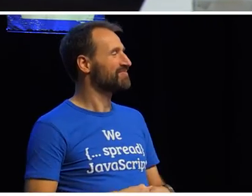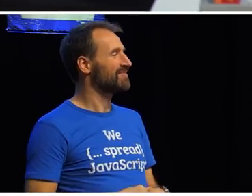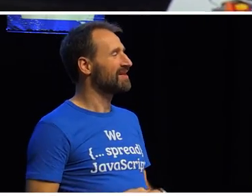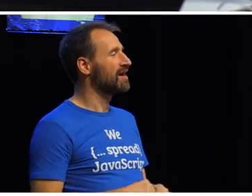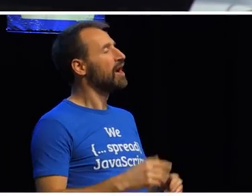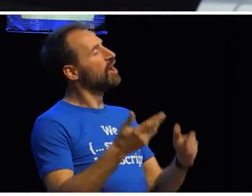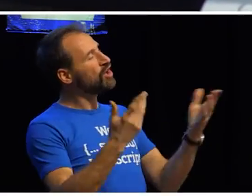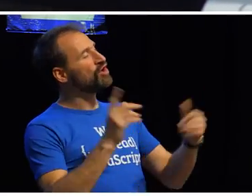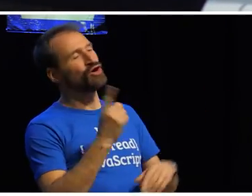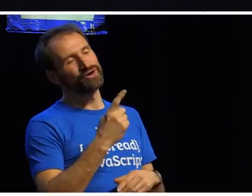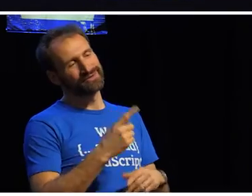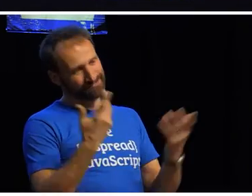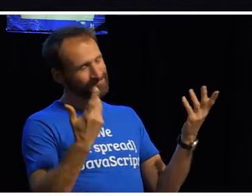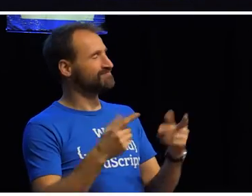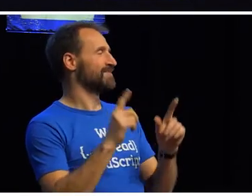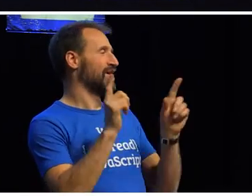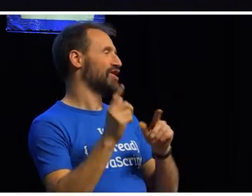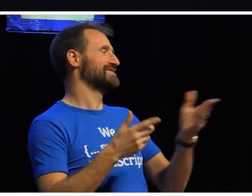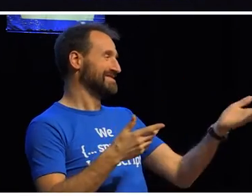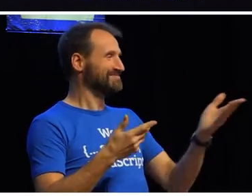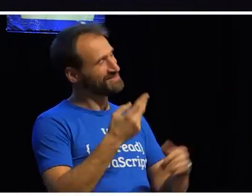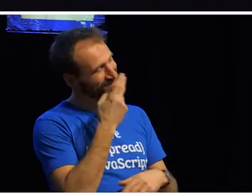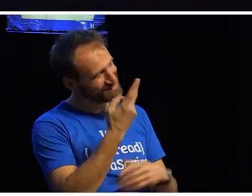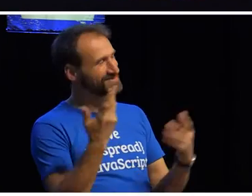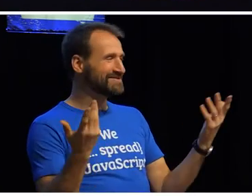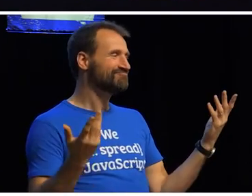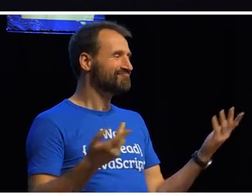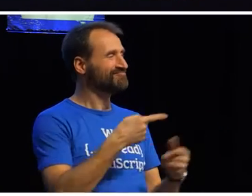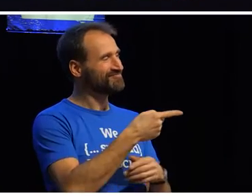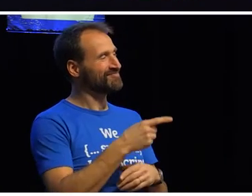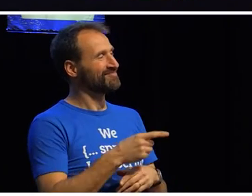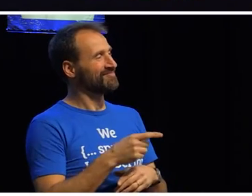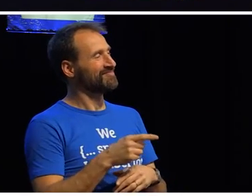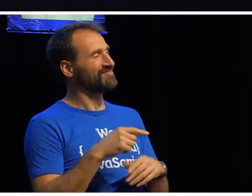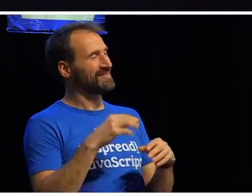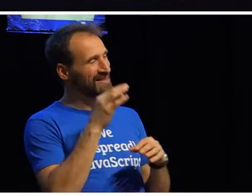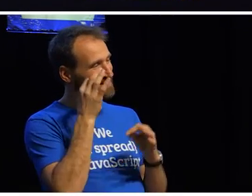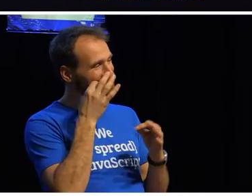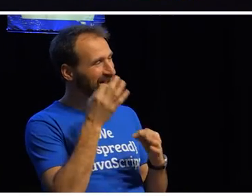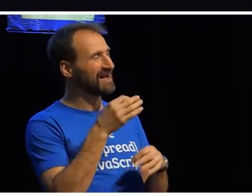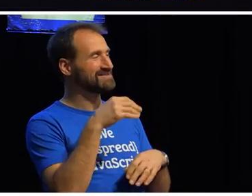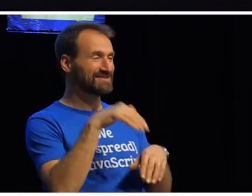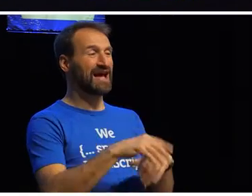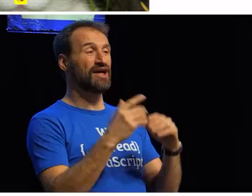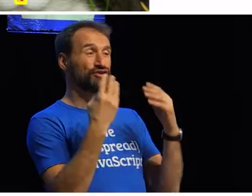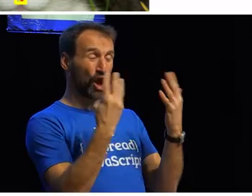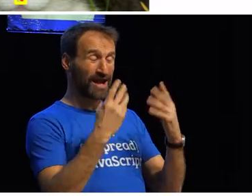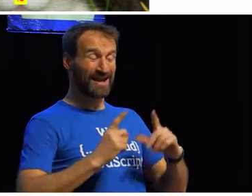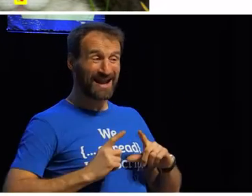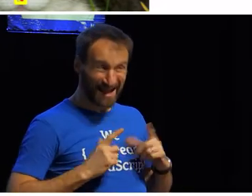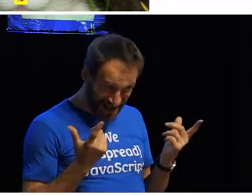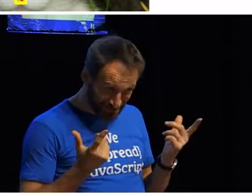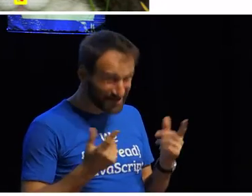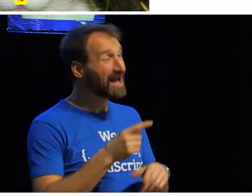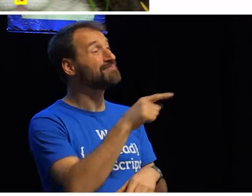And it's funny. So we often say a cat has 9 lives, but Microsoft guys have defined cats by 9 points.